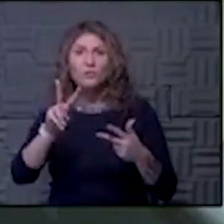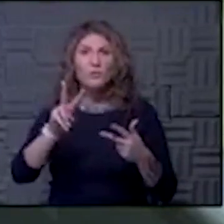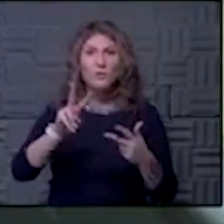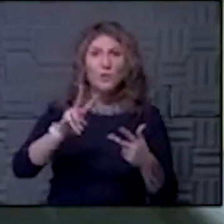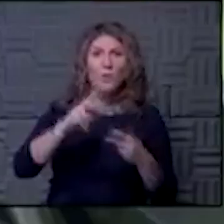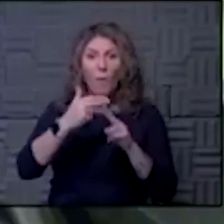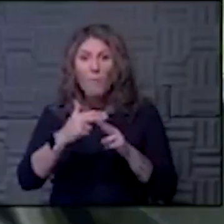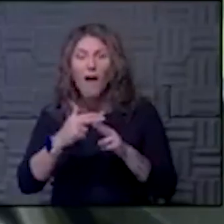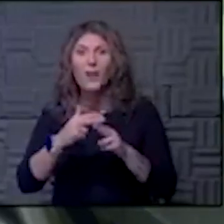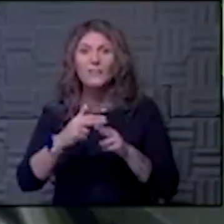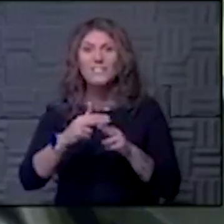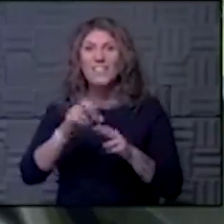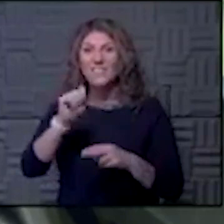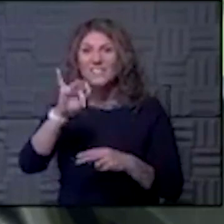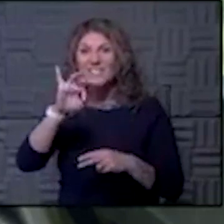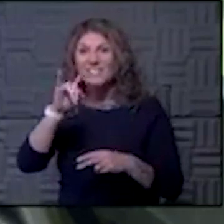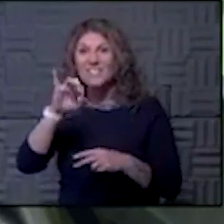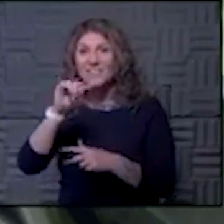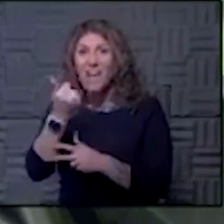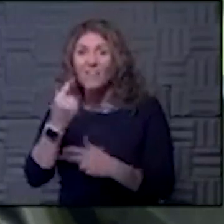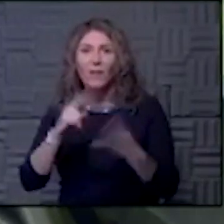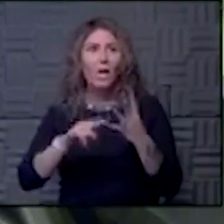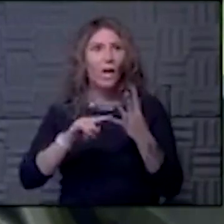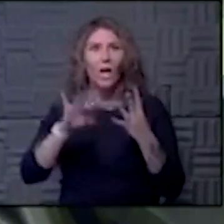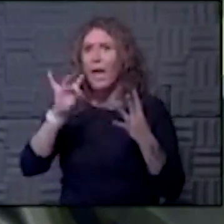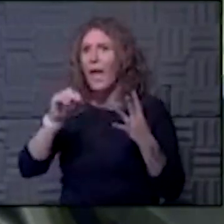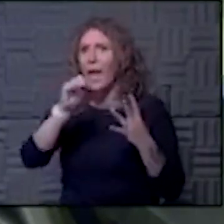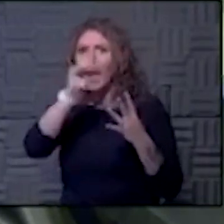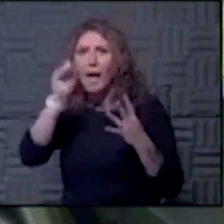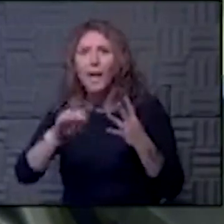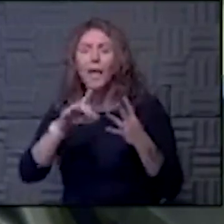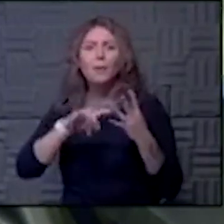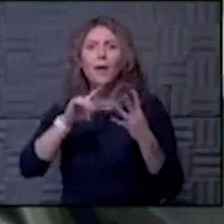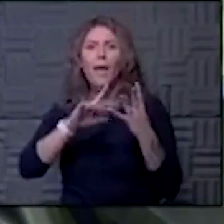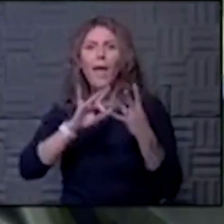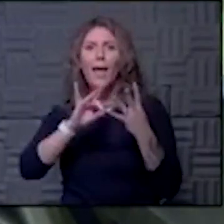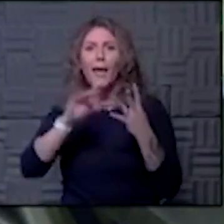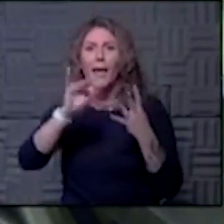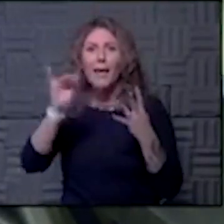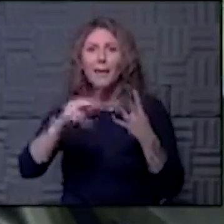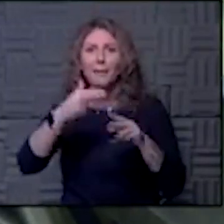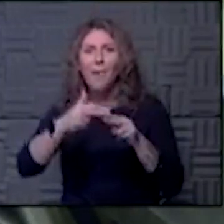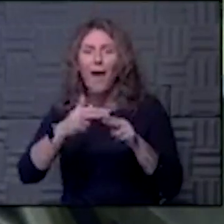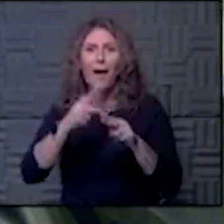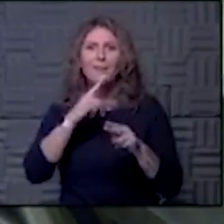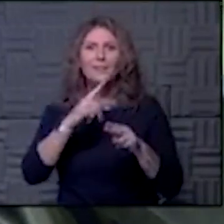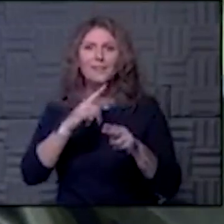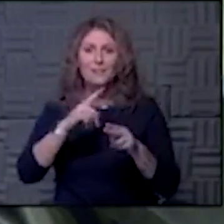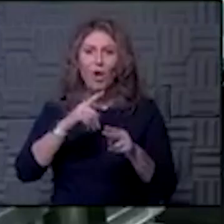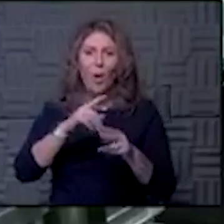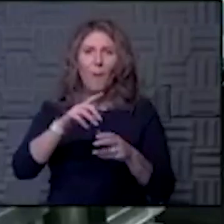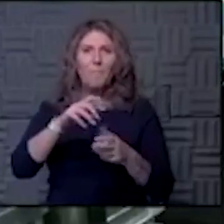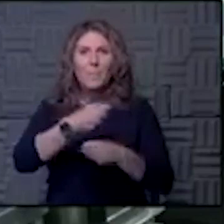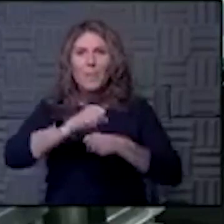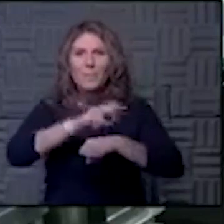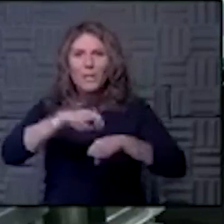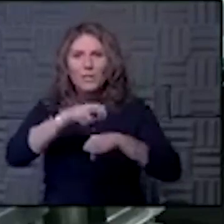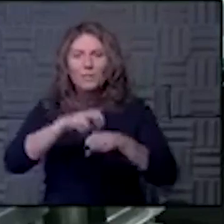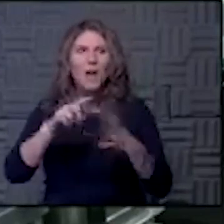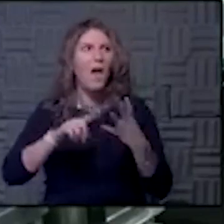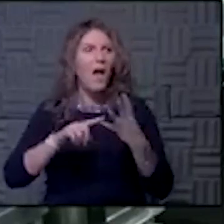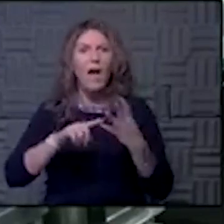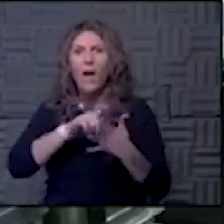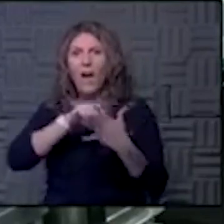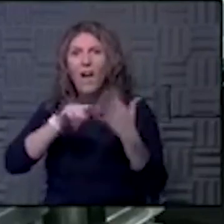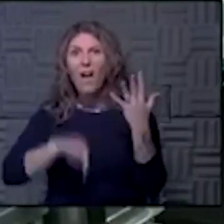stuffed. 80 pounds of mashed potatoes smothered in 80 gallons of gravy, 80 pounds of regular yams, plus 81